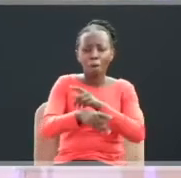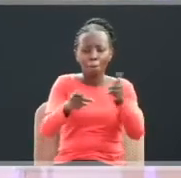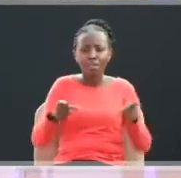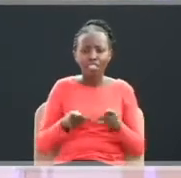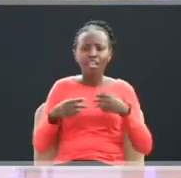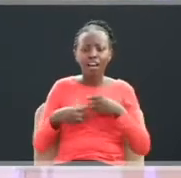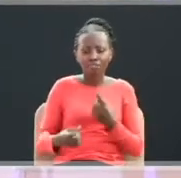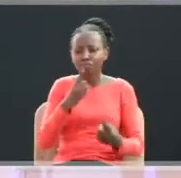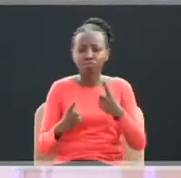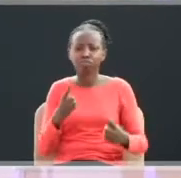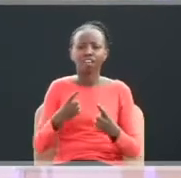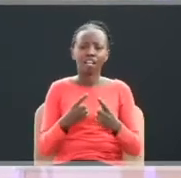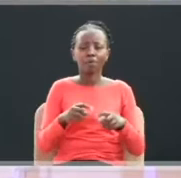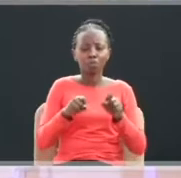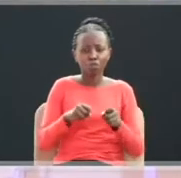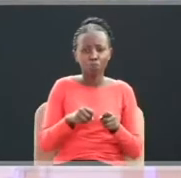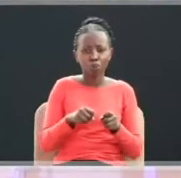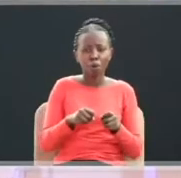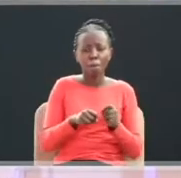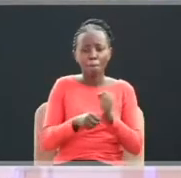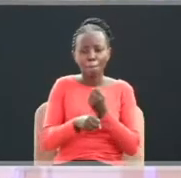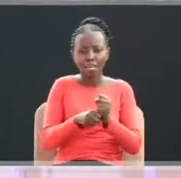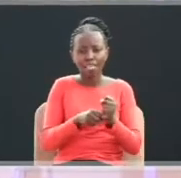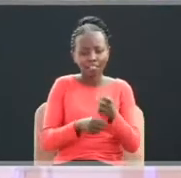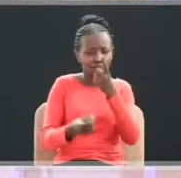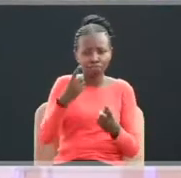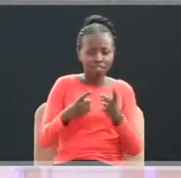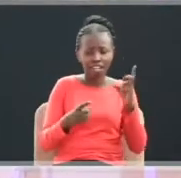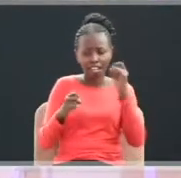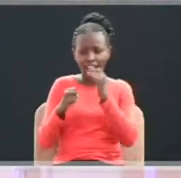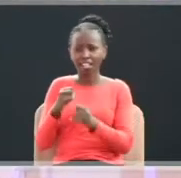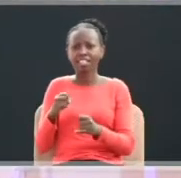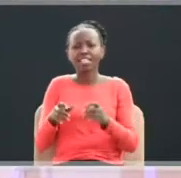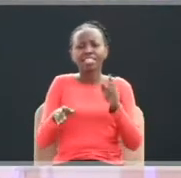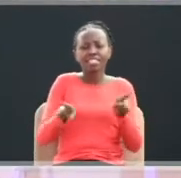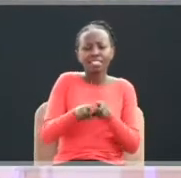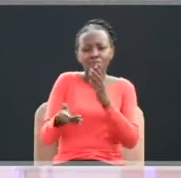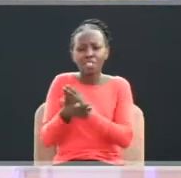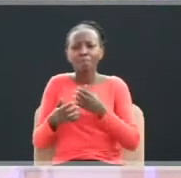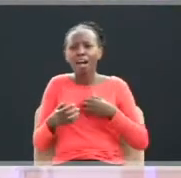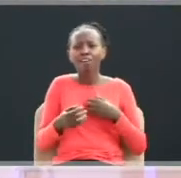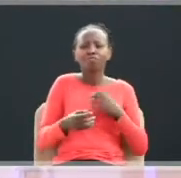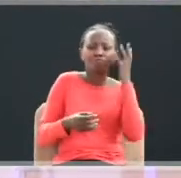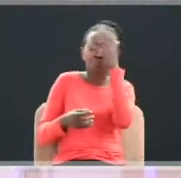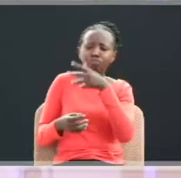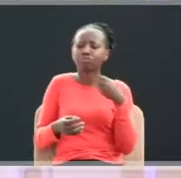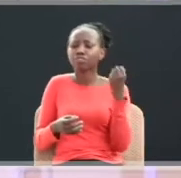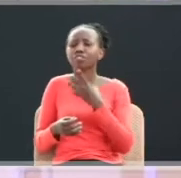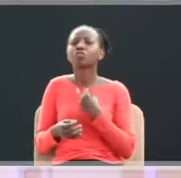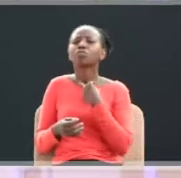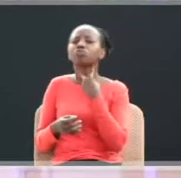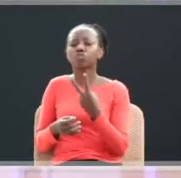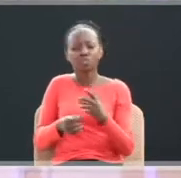skills. Use the gifts that you have. Some of us have wonderful voices. Use them. Some of us